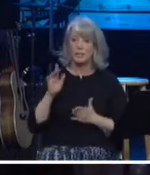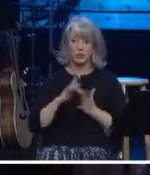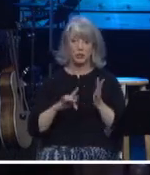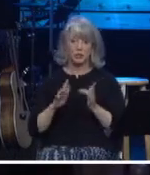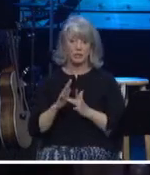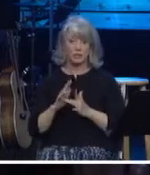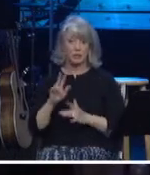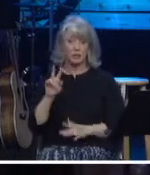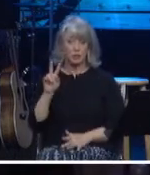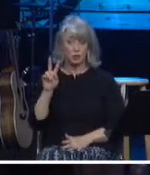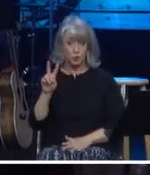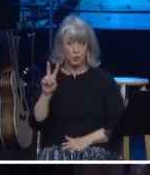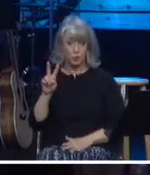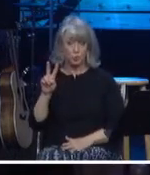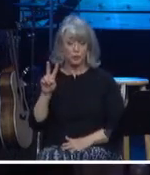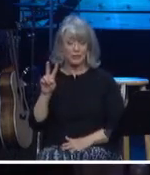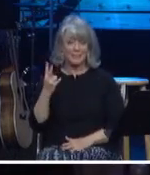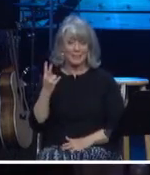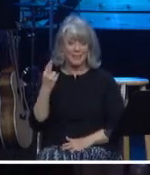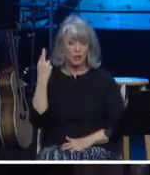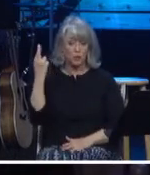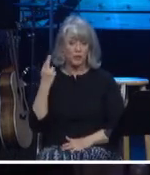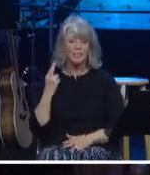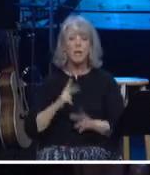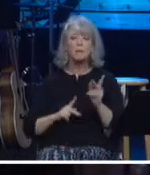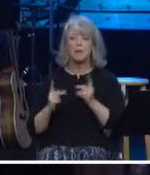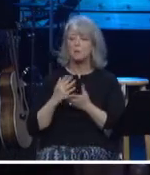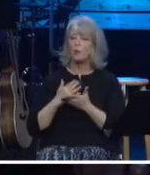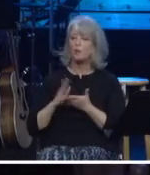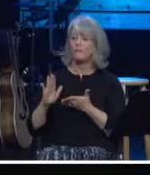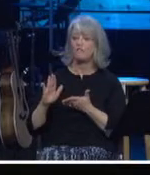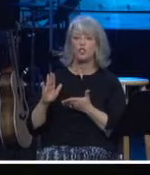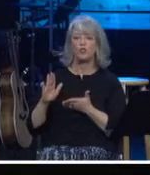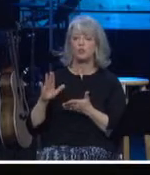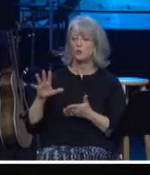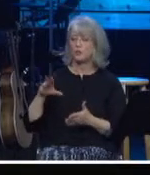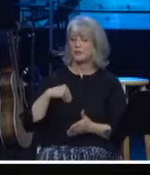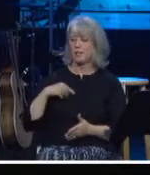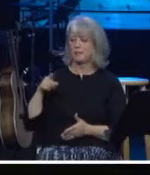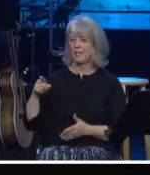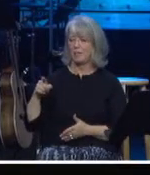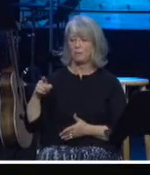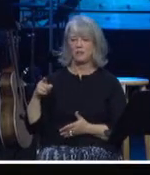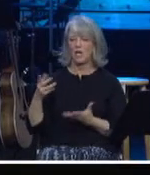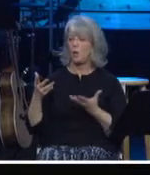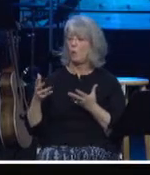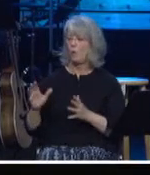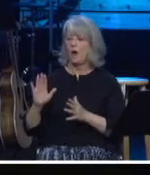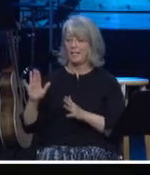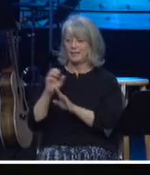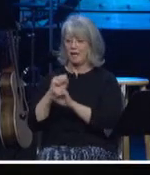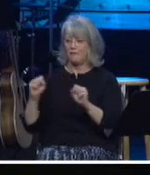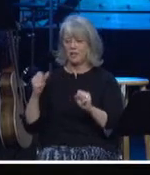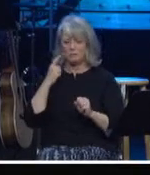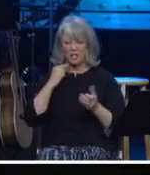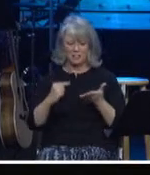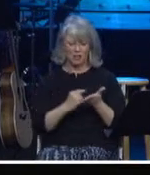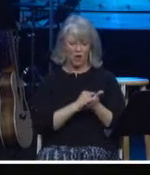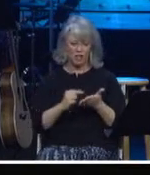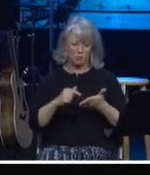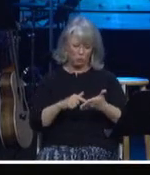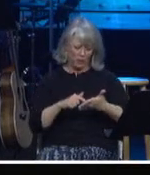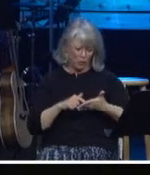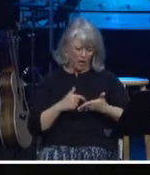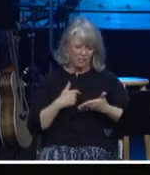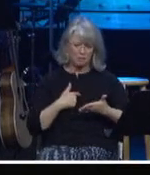and his gospel. Reason number two, people refuse to come to Jesus for salvation because the gospel requires